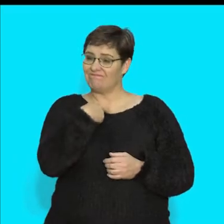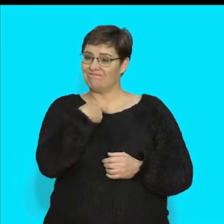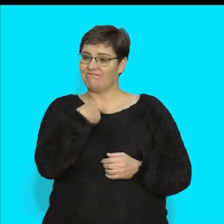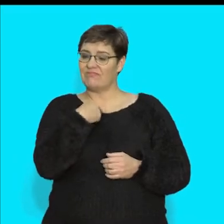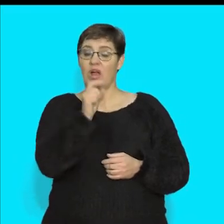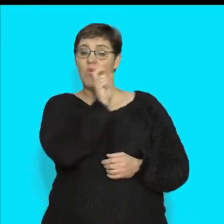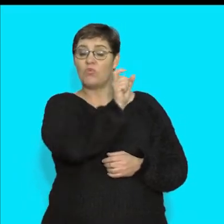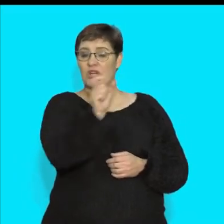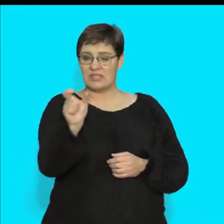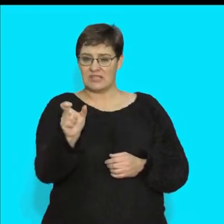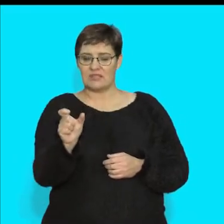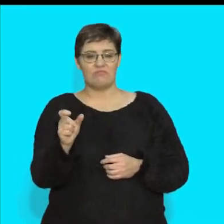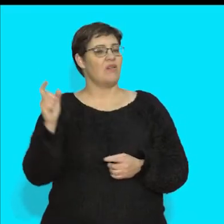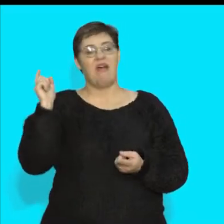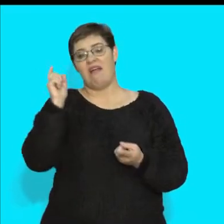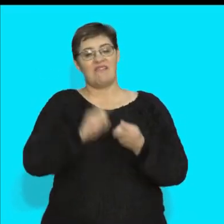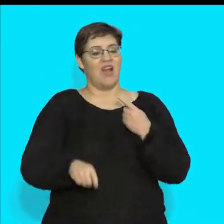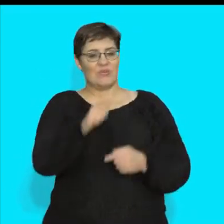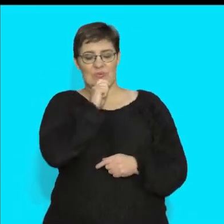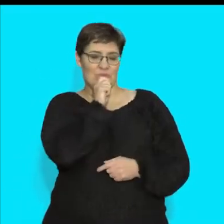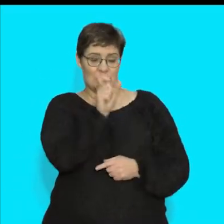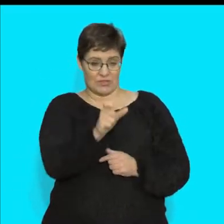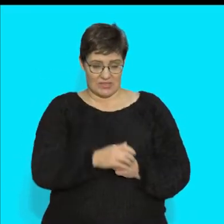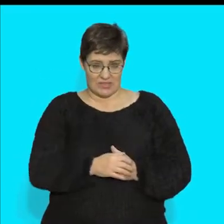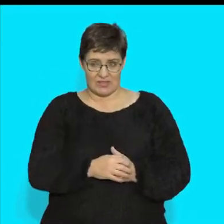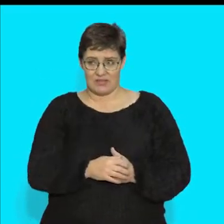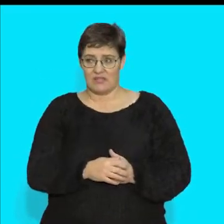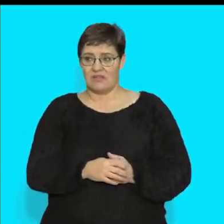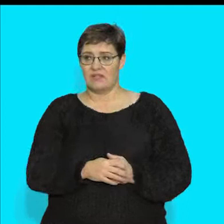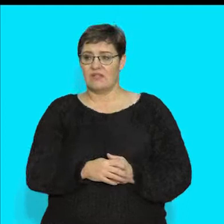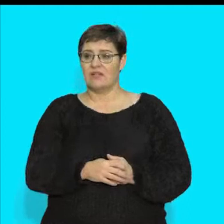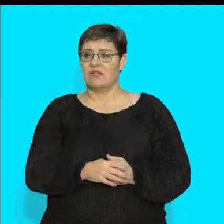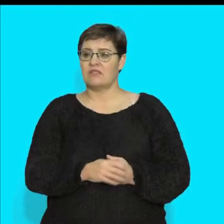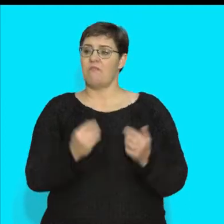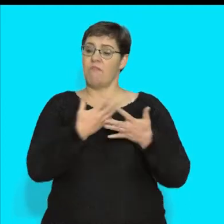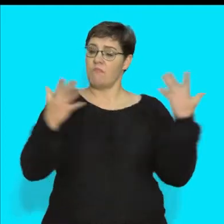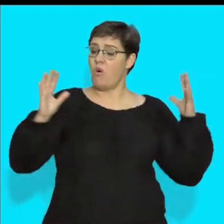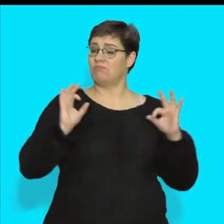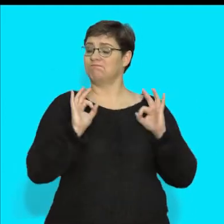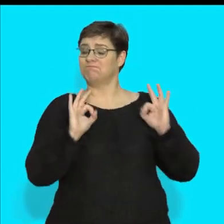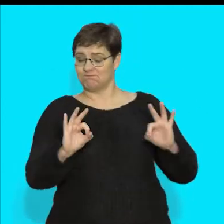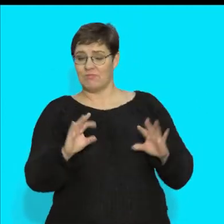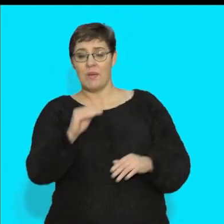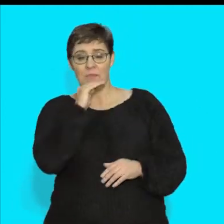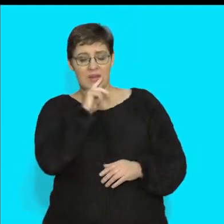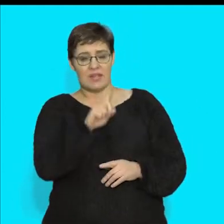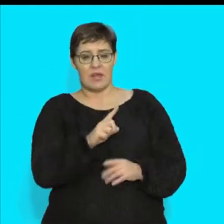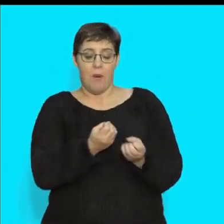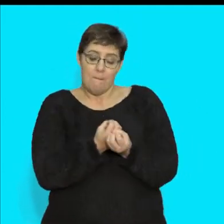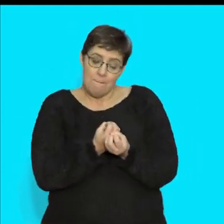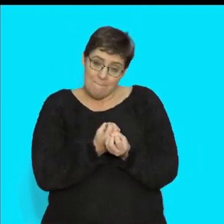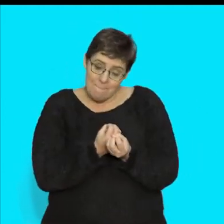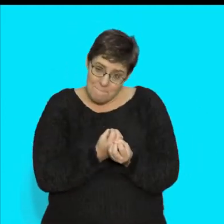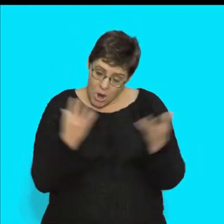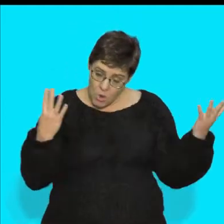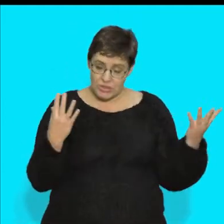that terminology, we can't always use that term. So a more accurate definition is